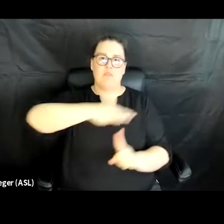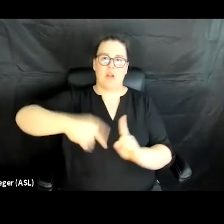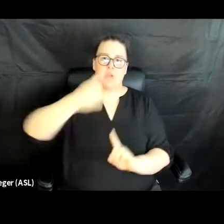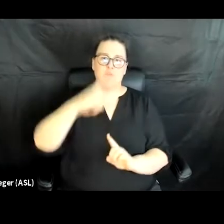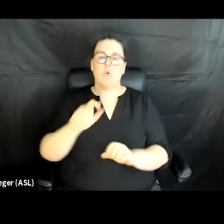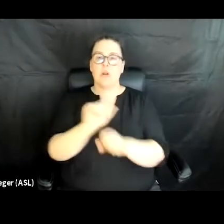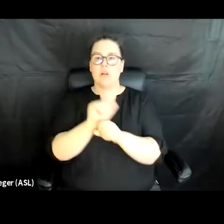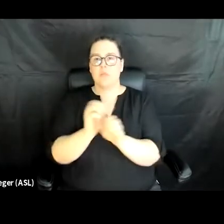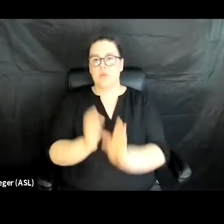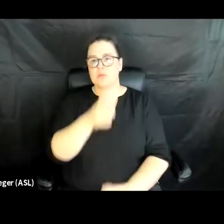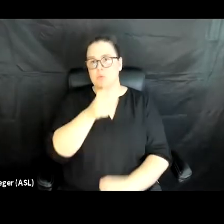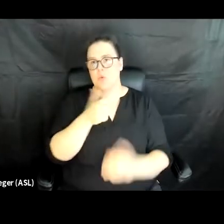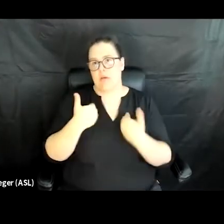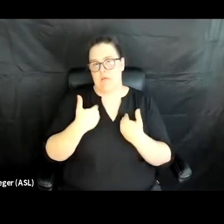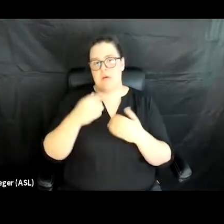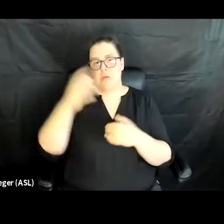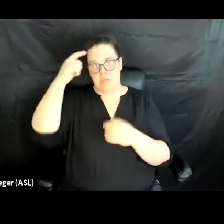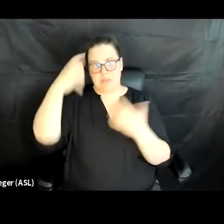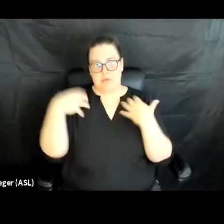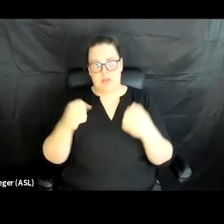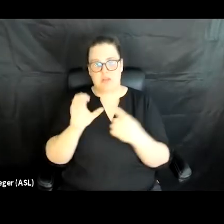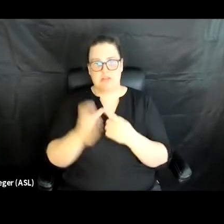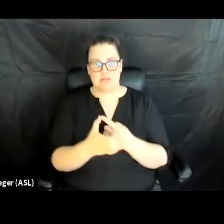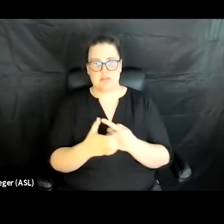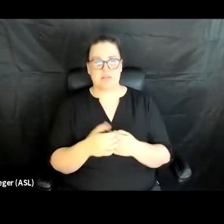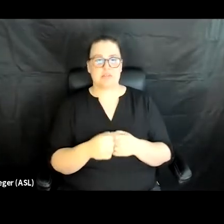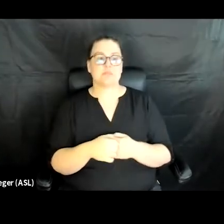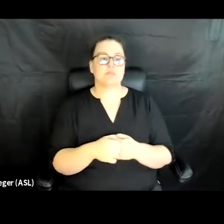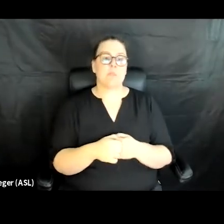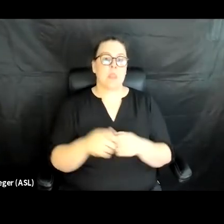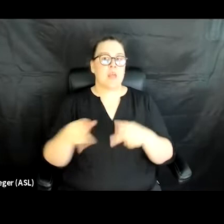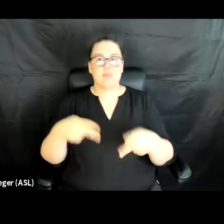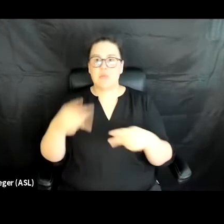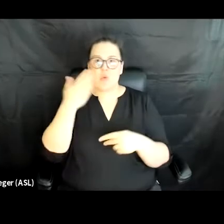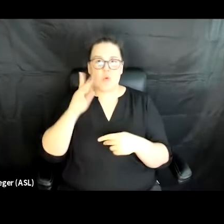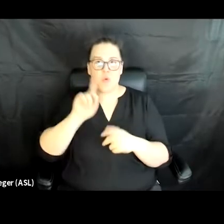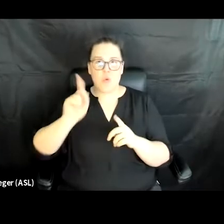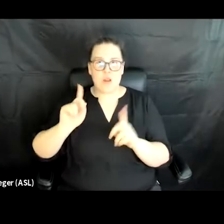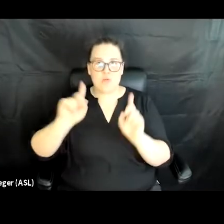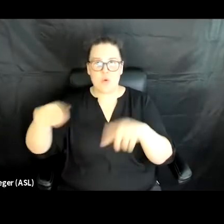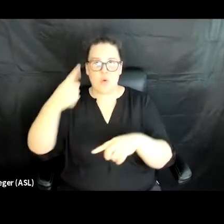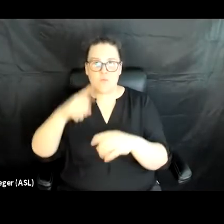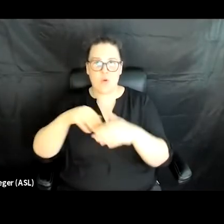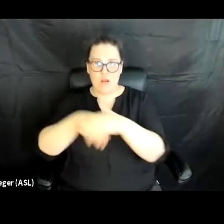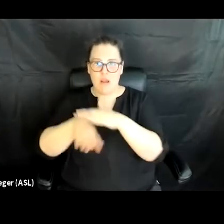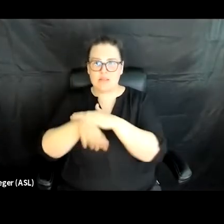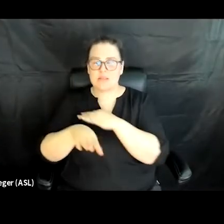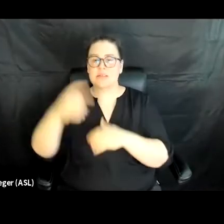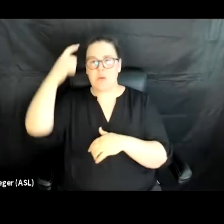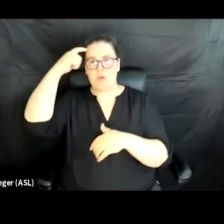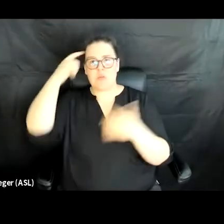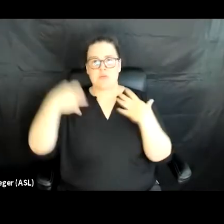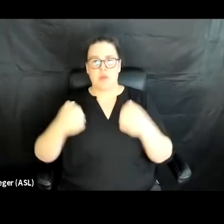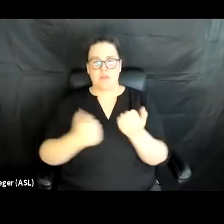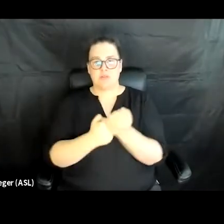additional statistics indicating that people also don't know where to go to access workplace mental health supports. So workers don't necessarily